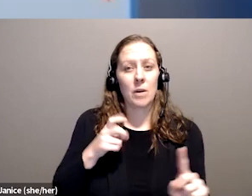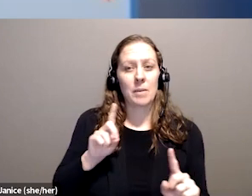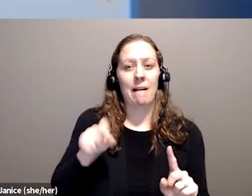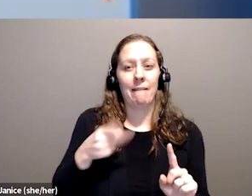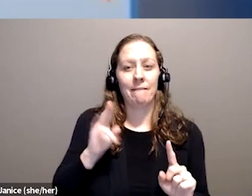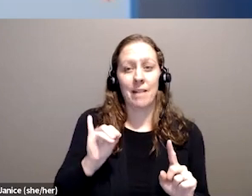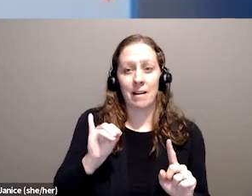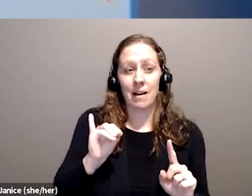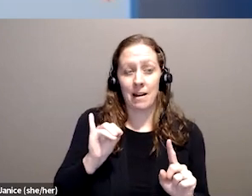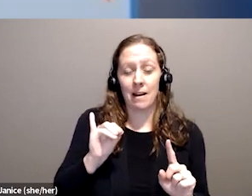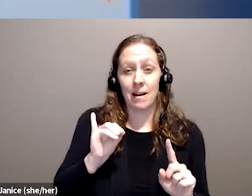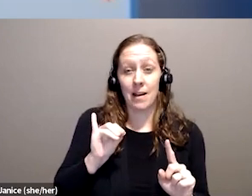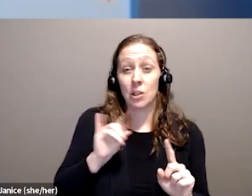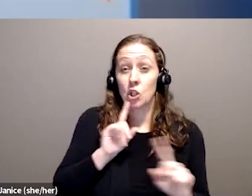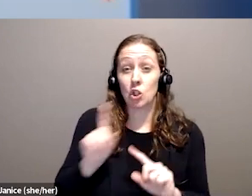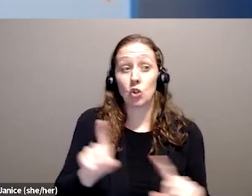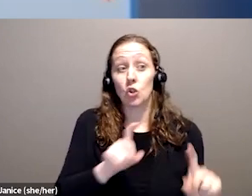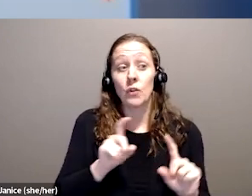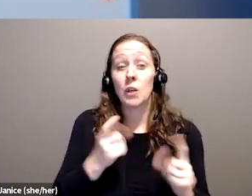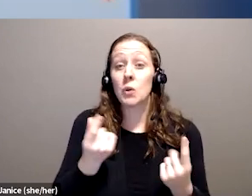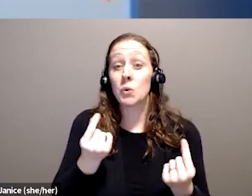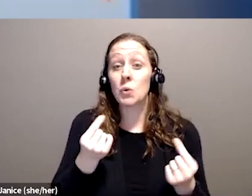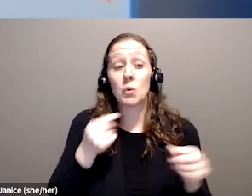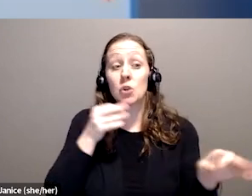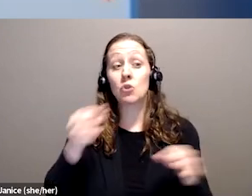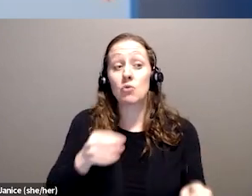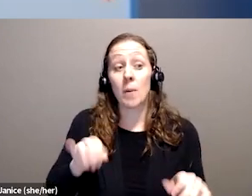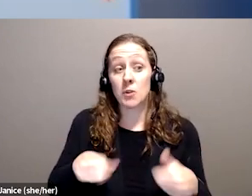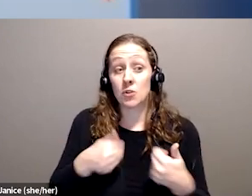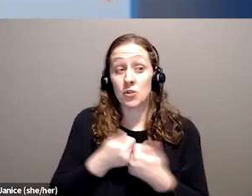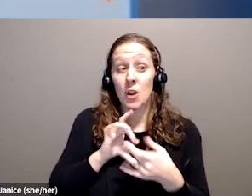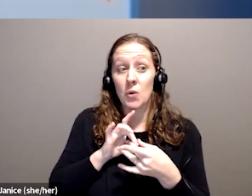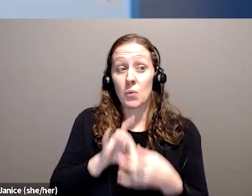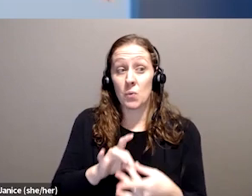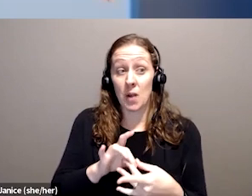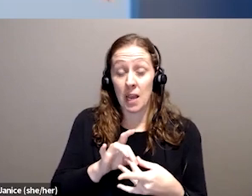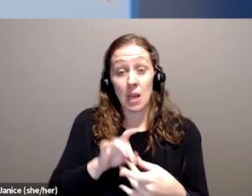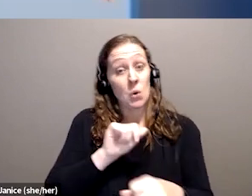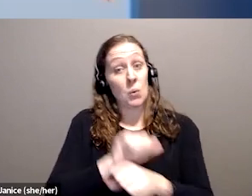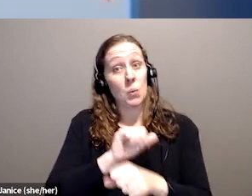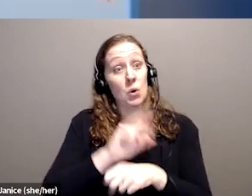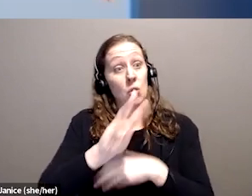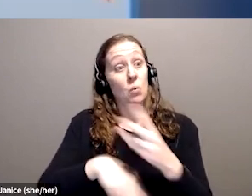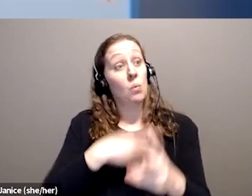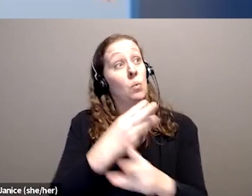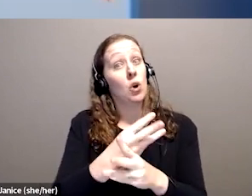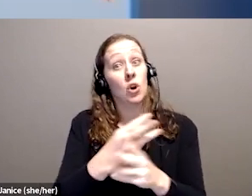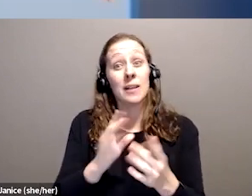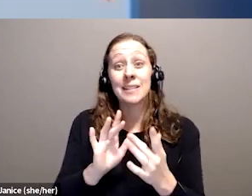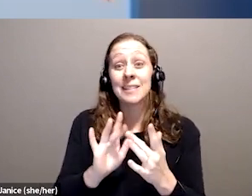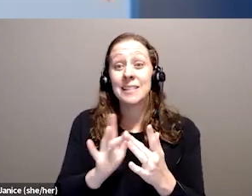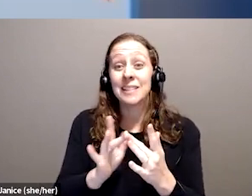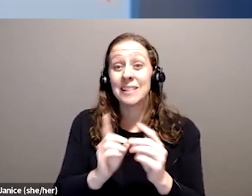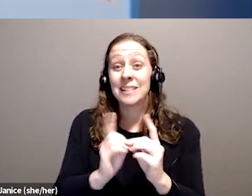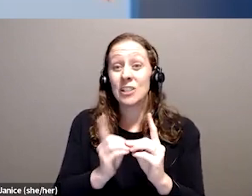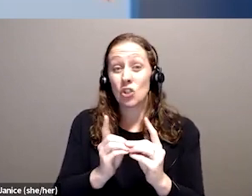going to describe challenges associated with globalization in a working world where digital technologies are being